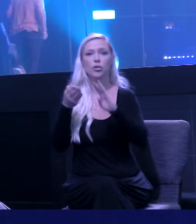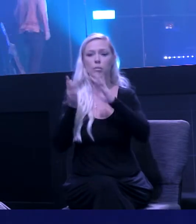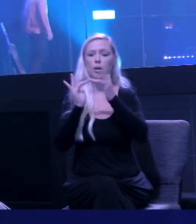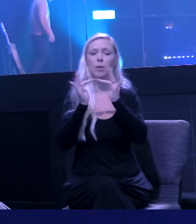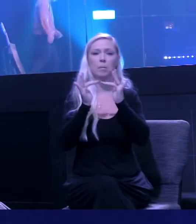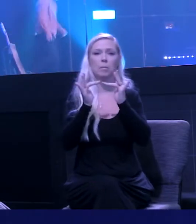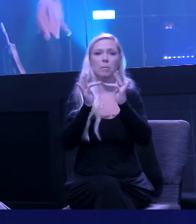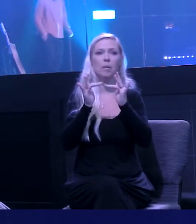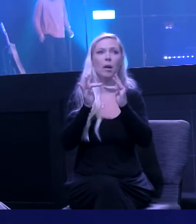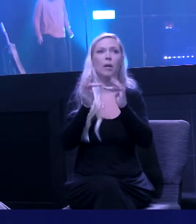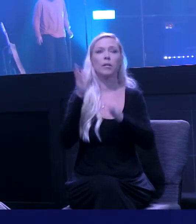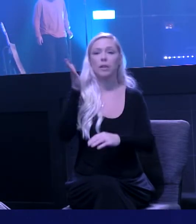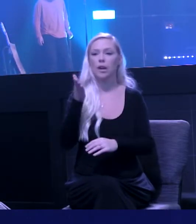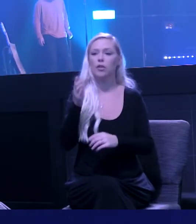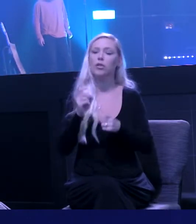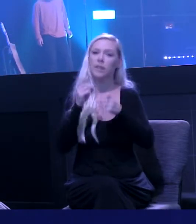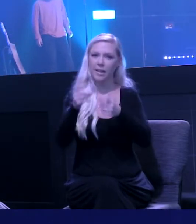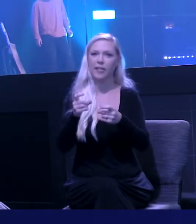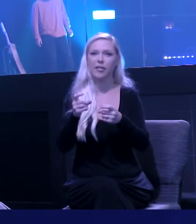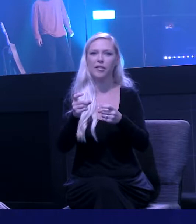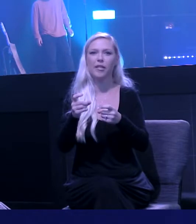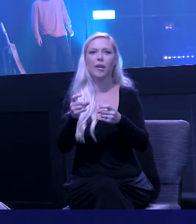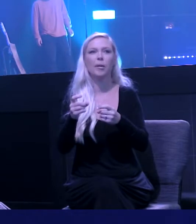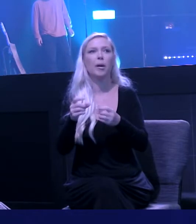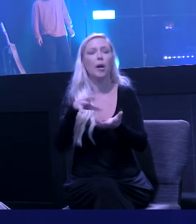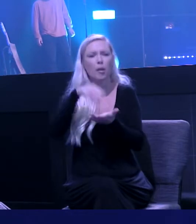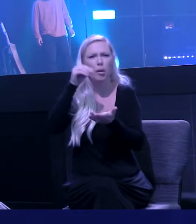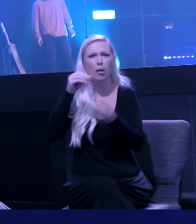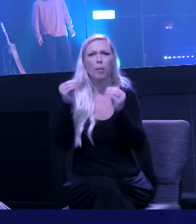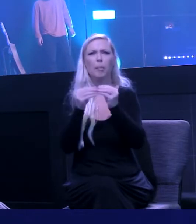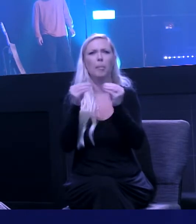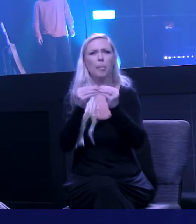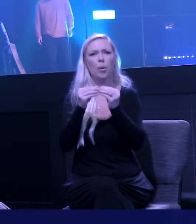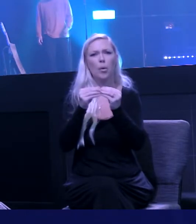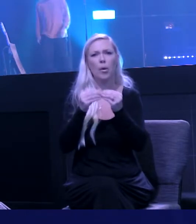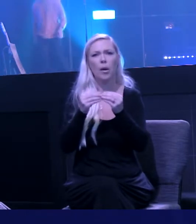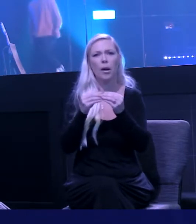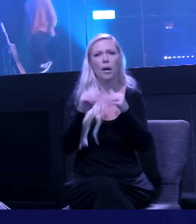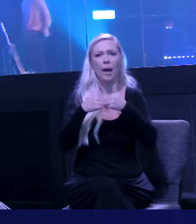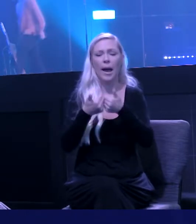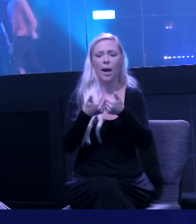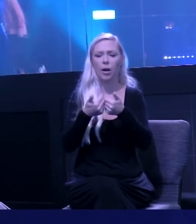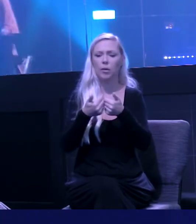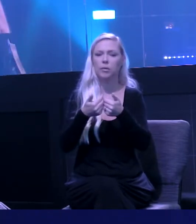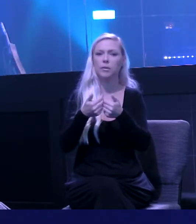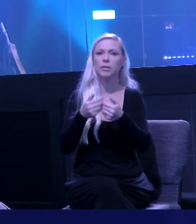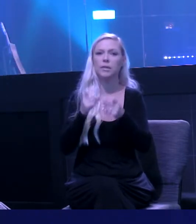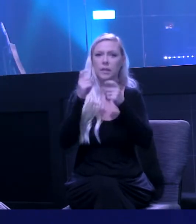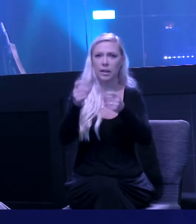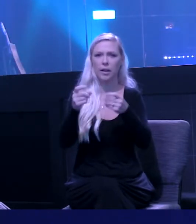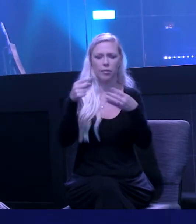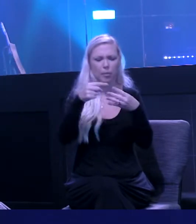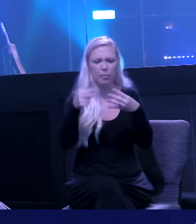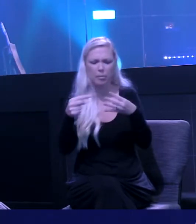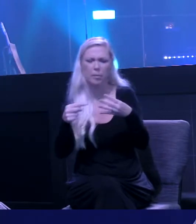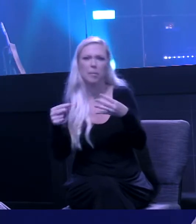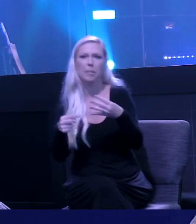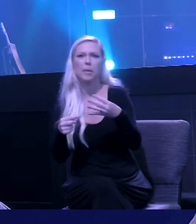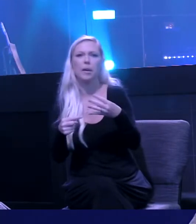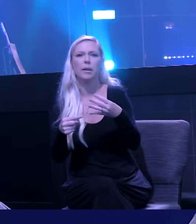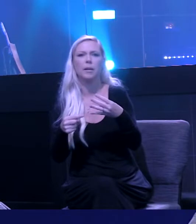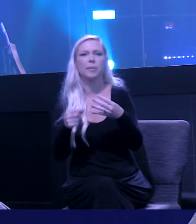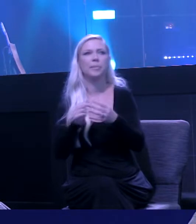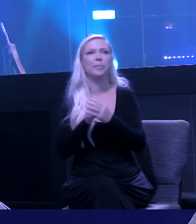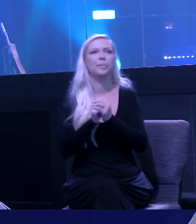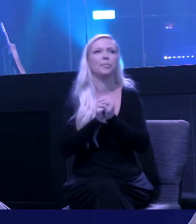communitycc.com/give and learn a lot more about how to give, a lot of different ways there, how to automate your giving. You can give through the app and text to give. But I want us to